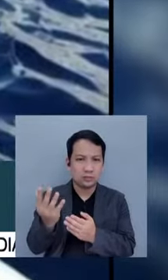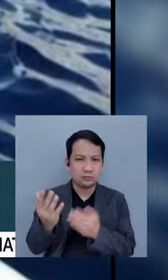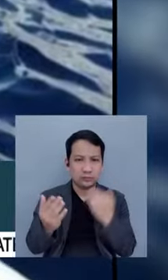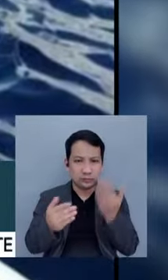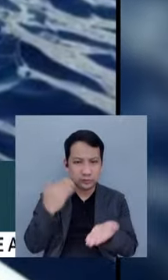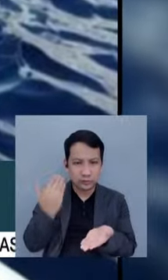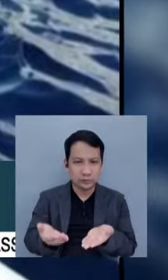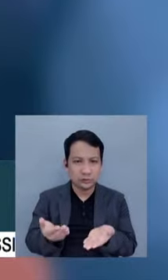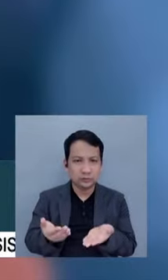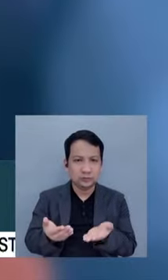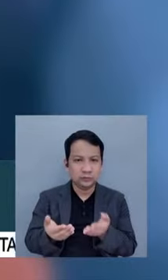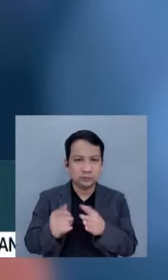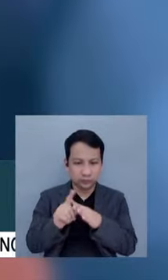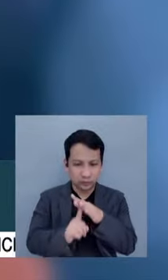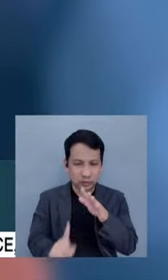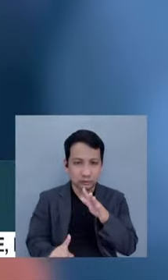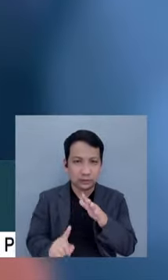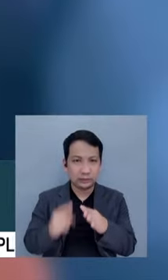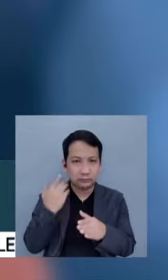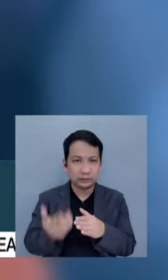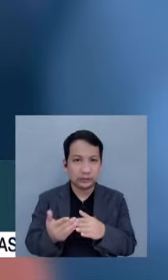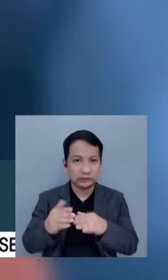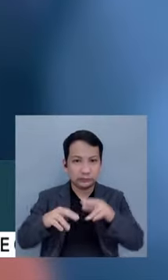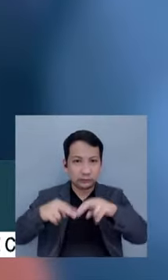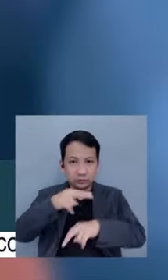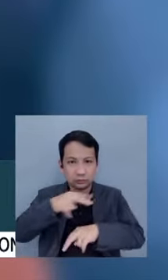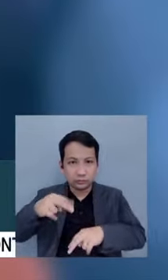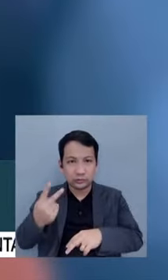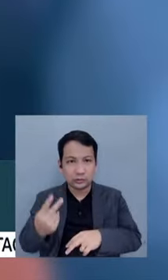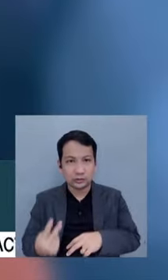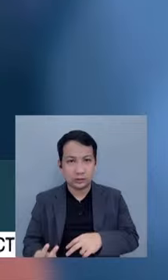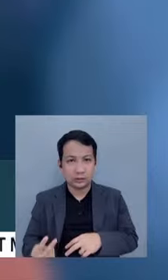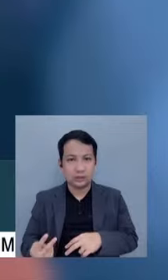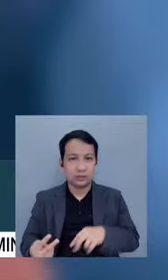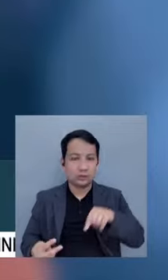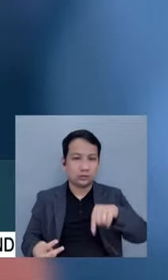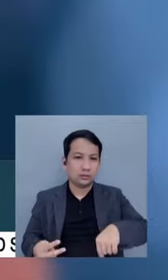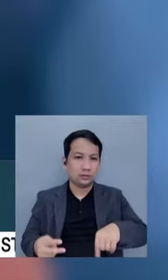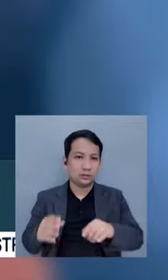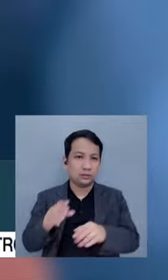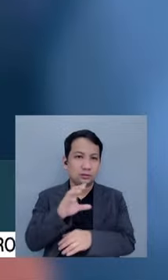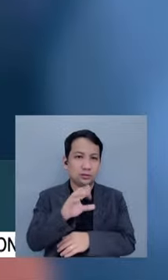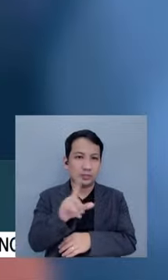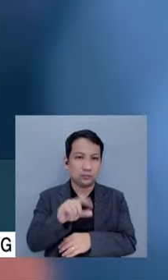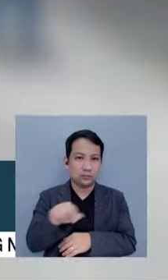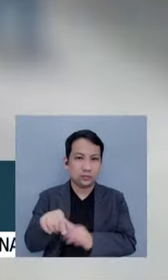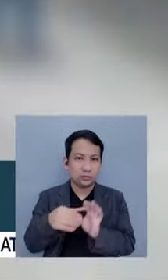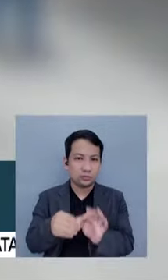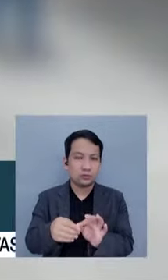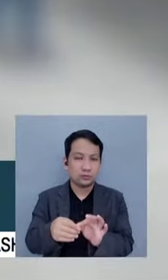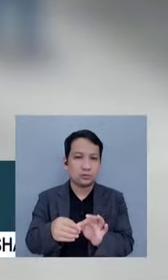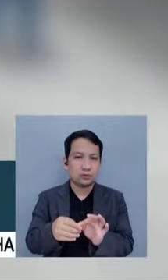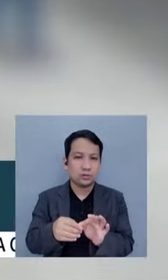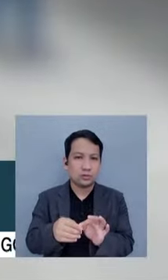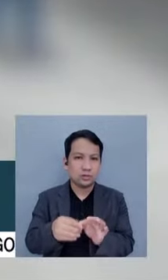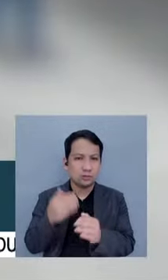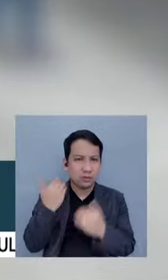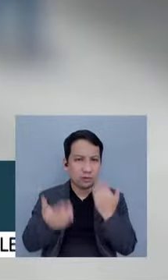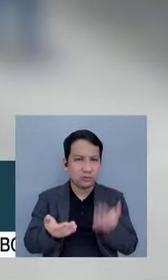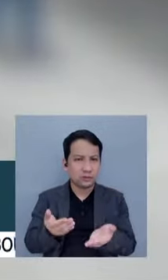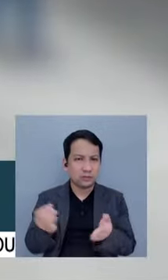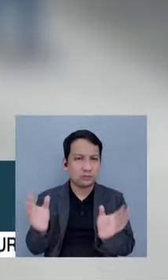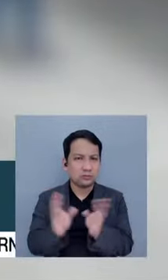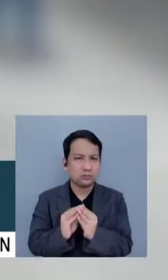which were drowning incidents, including an 8-year-old in Leyte. The Calabarzon region saw the highest number of fatalities, with 7 deaths